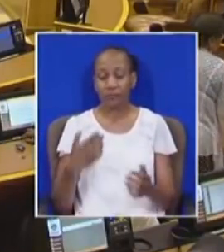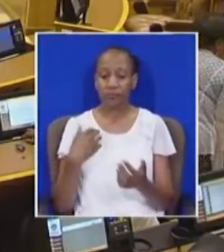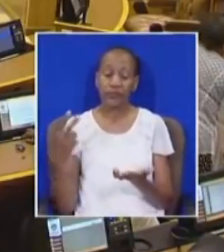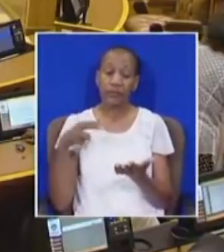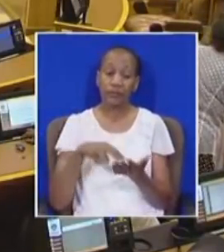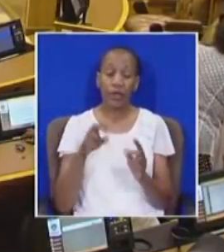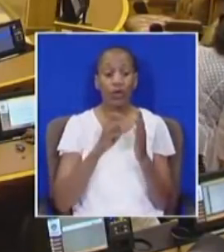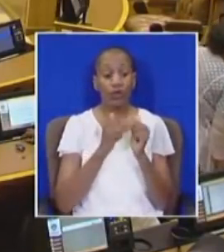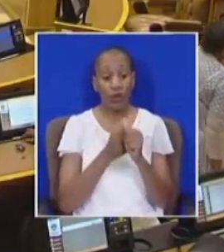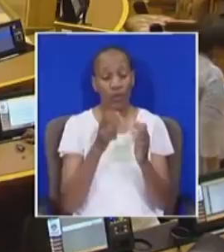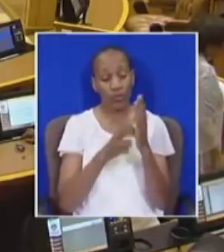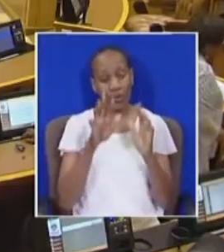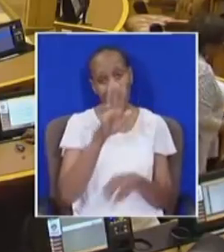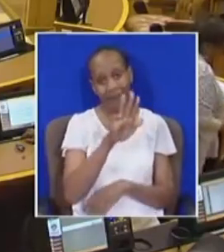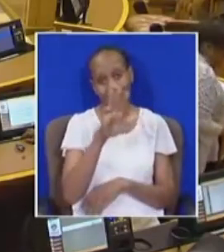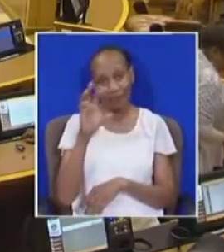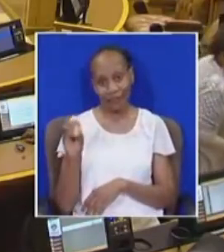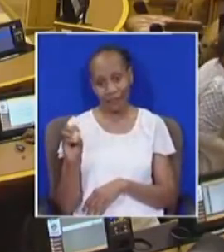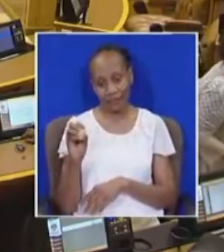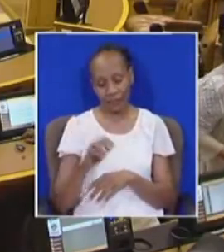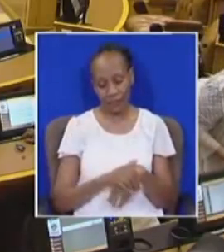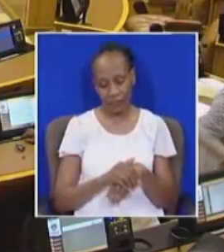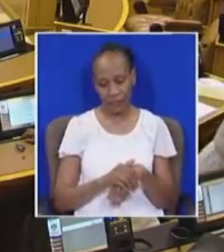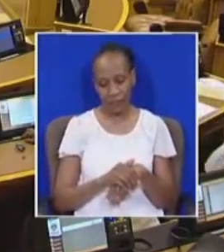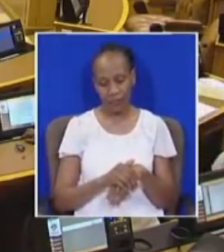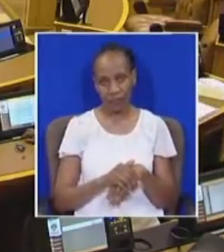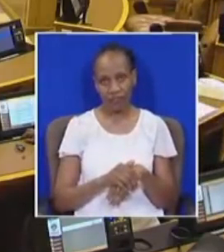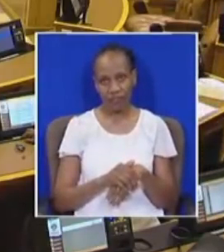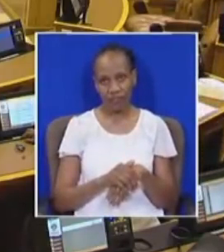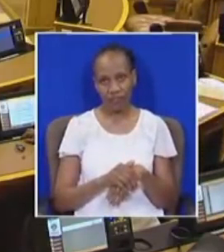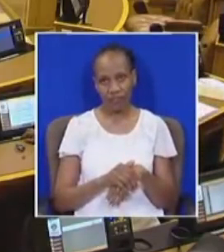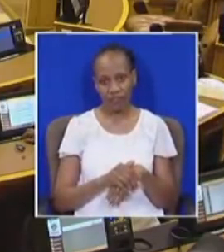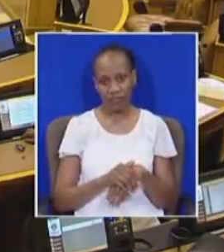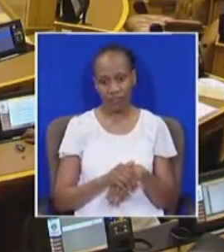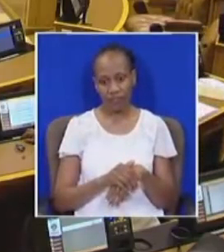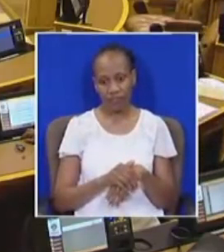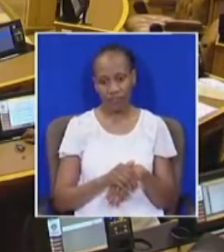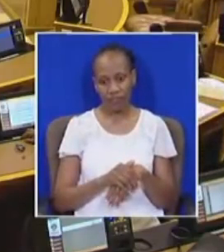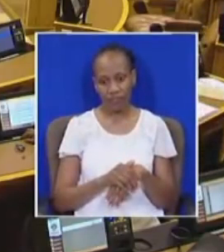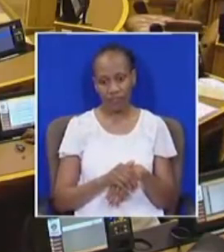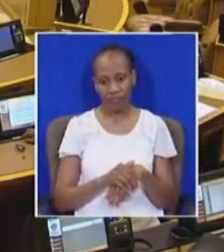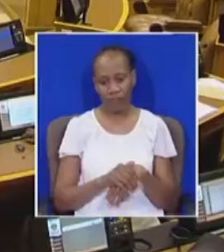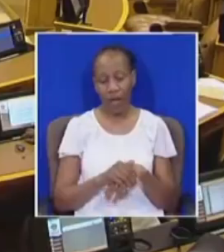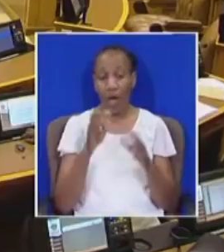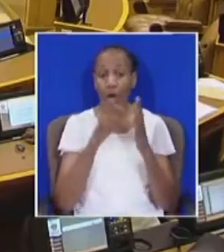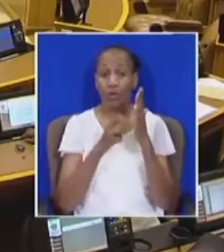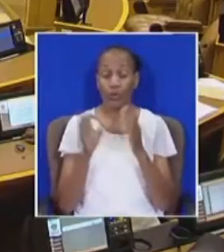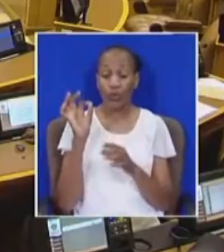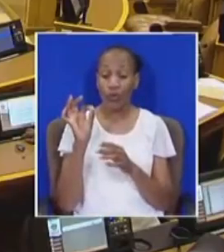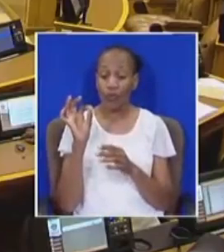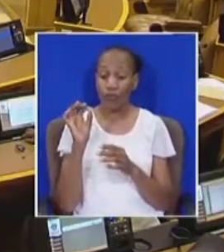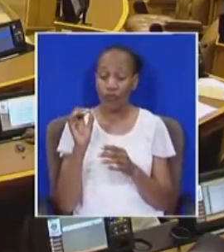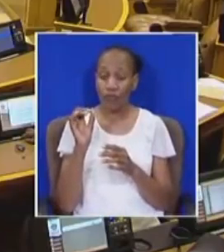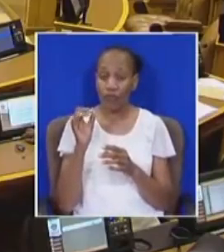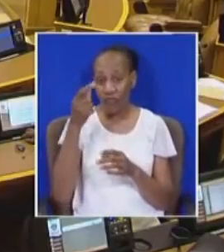rising on Rule 90, the rule on anticipation. It is my view,